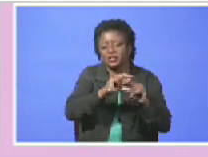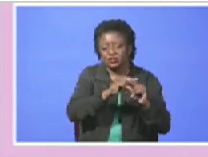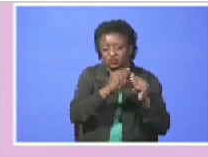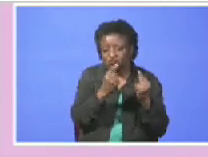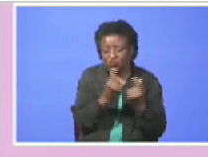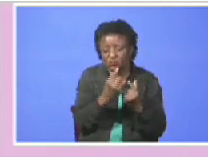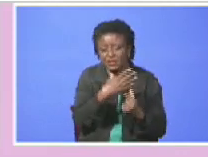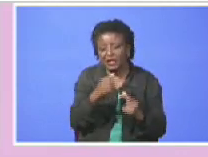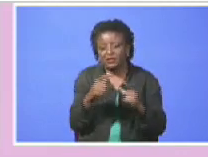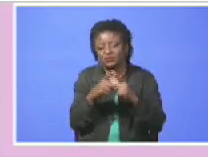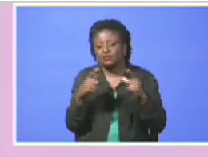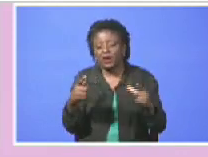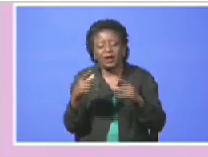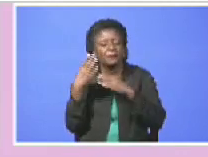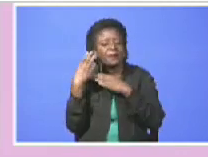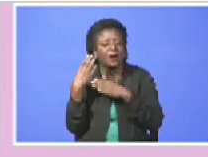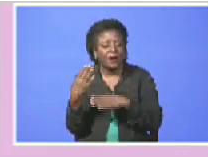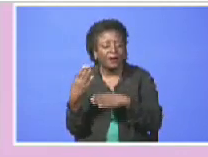and Grand Bahama